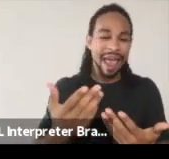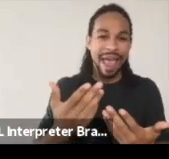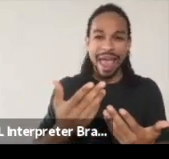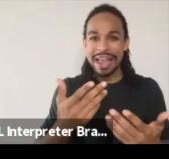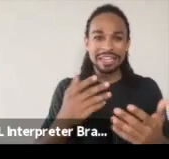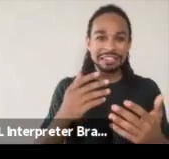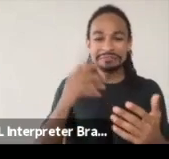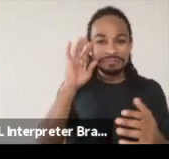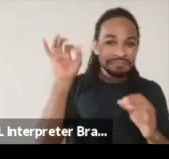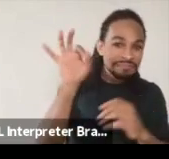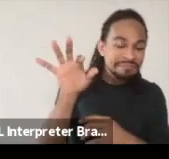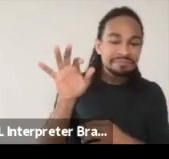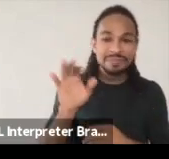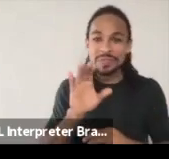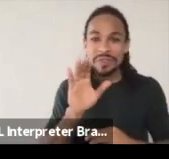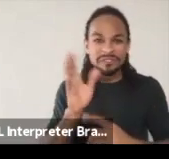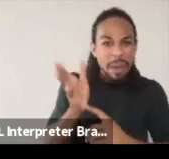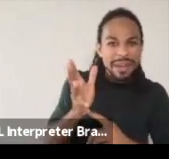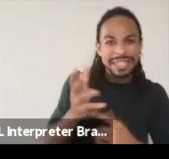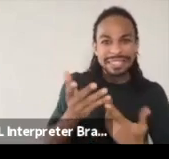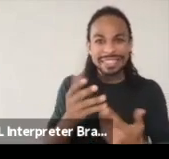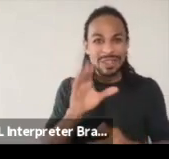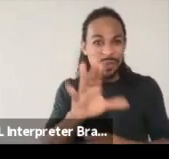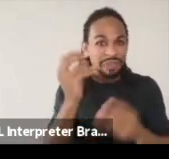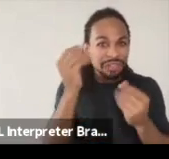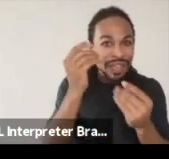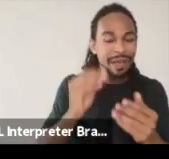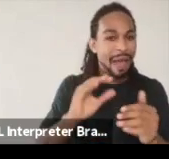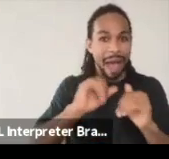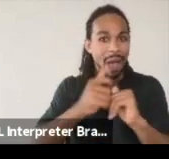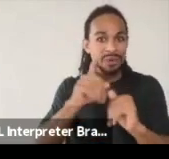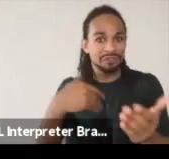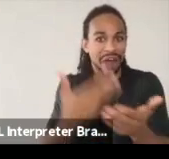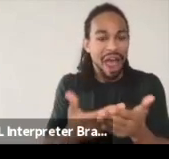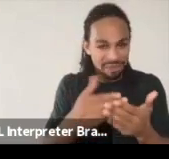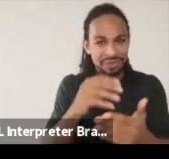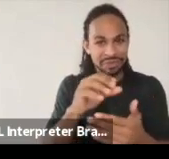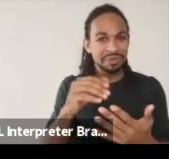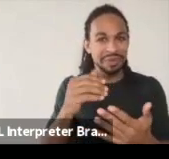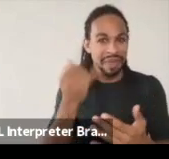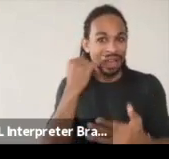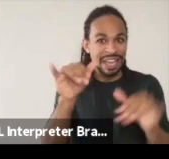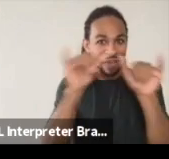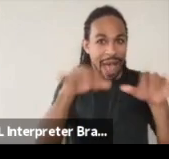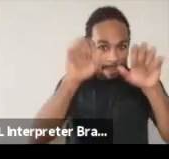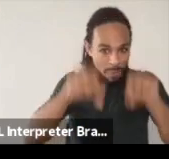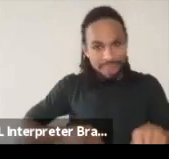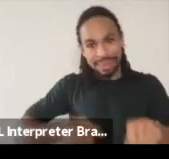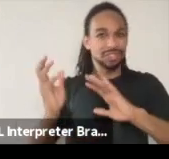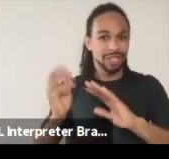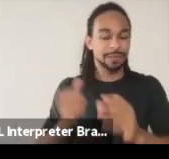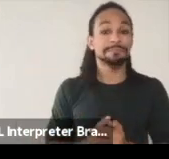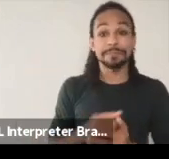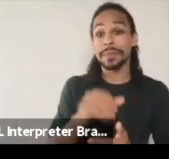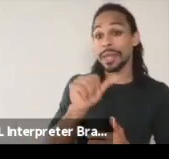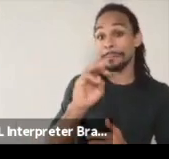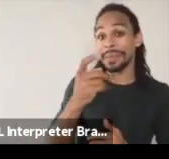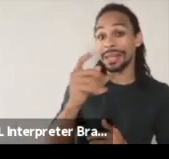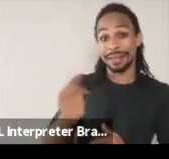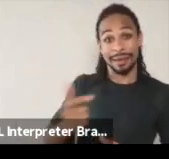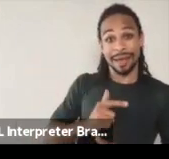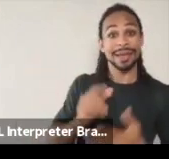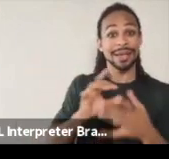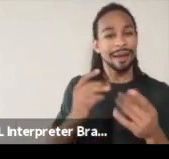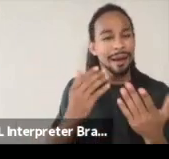abolition. Thank you, Sujatha, and thank you, Alicia, for that overview. I feel like even though I know some of that history, I